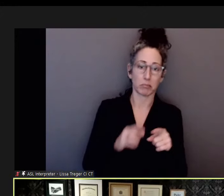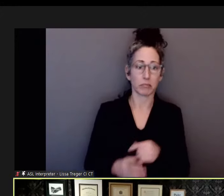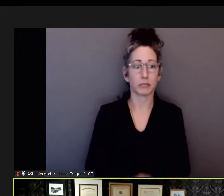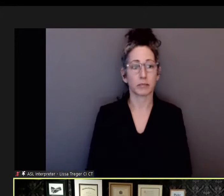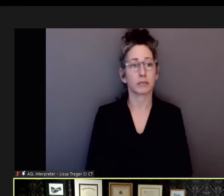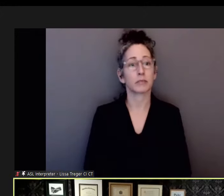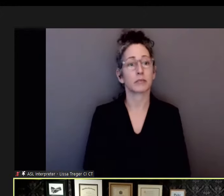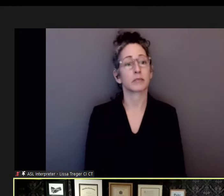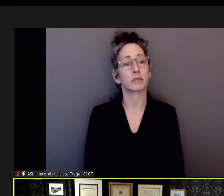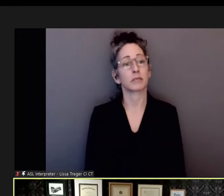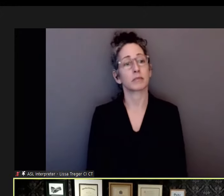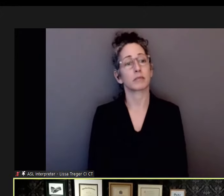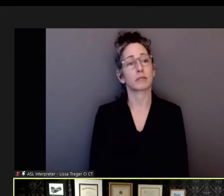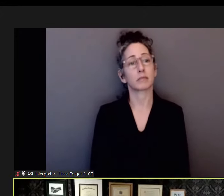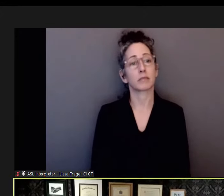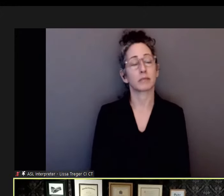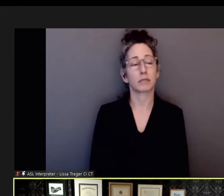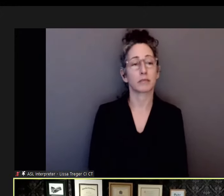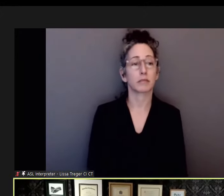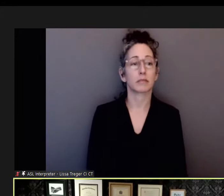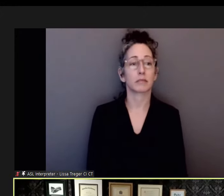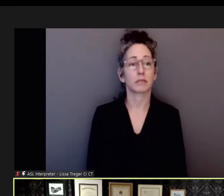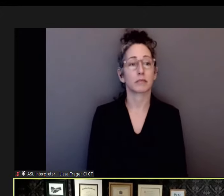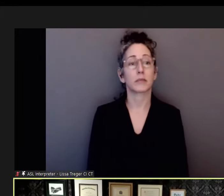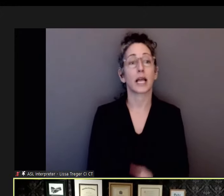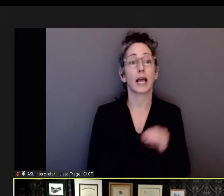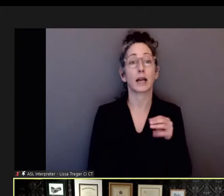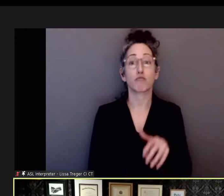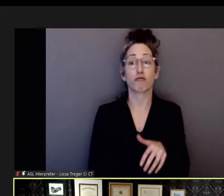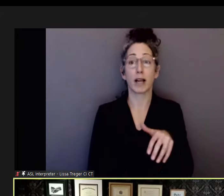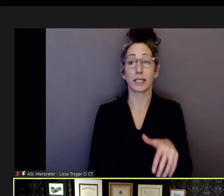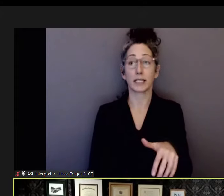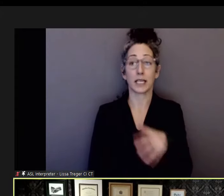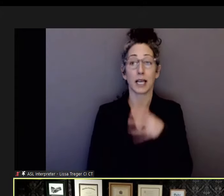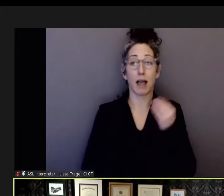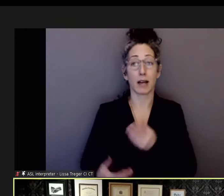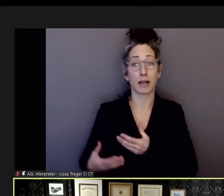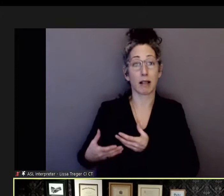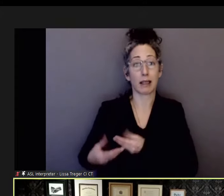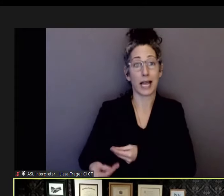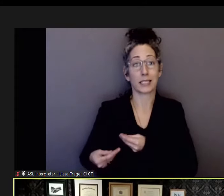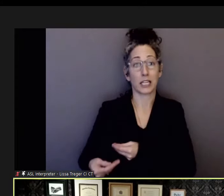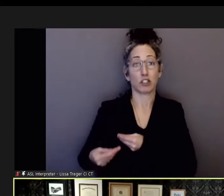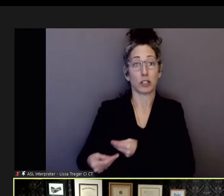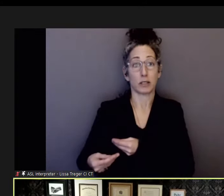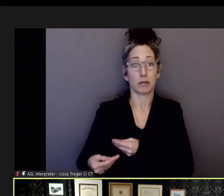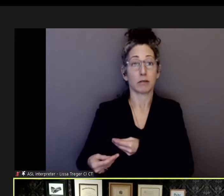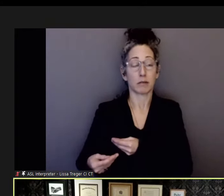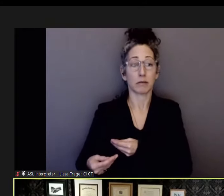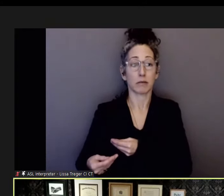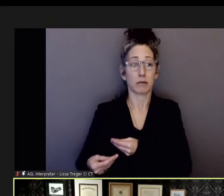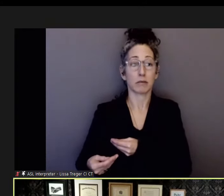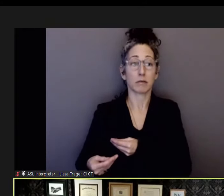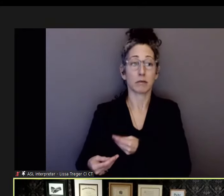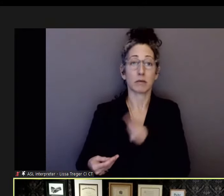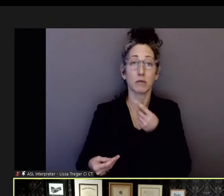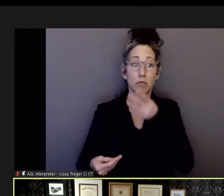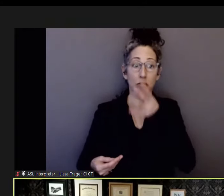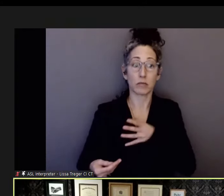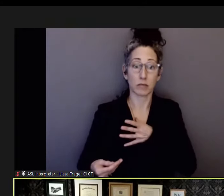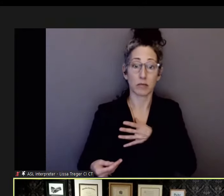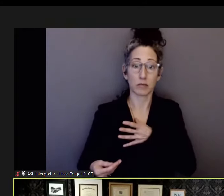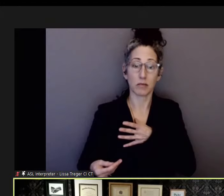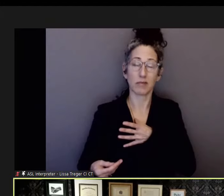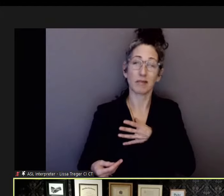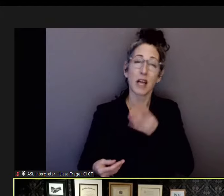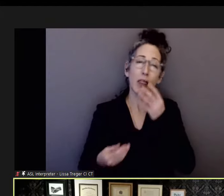And finally, regarding pregnancy and lactation, the available data on the Moderna COVID-19